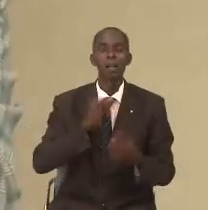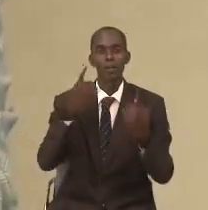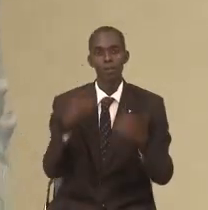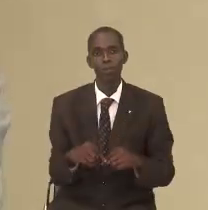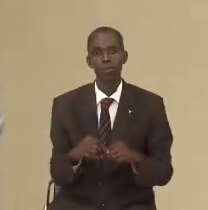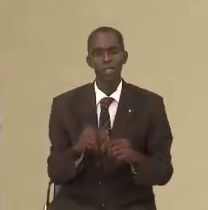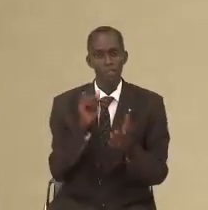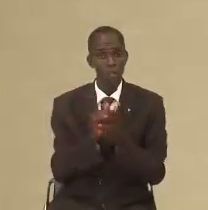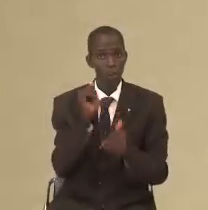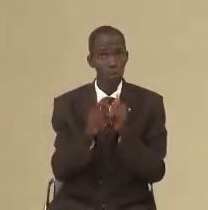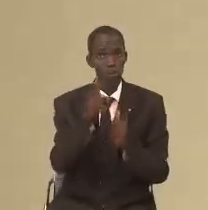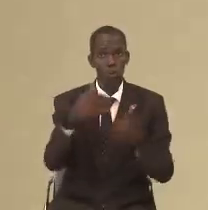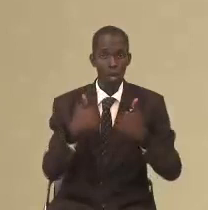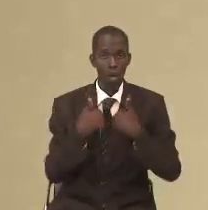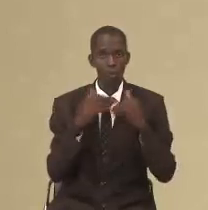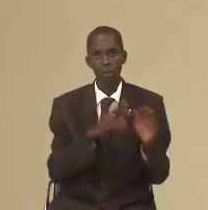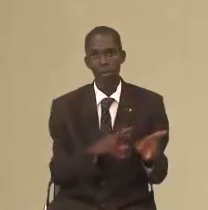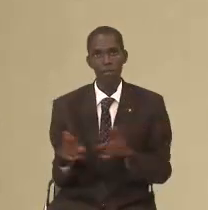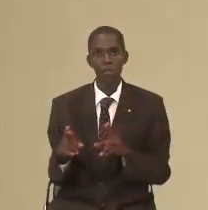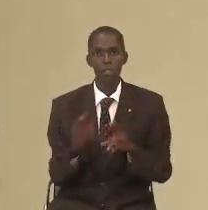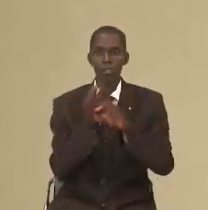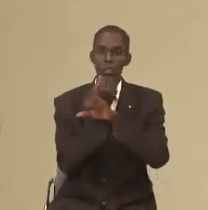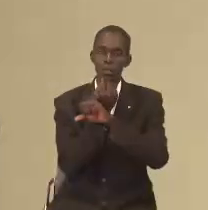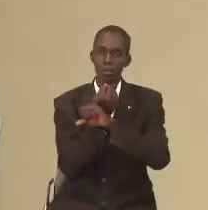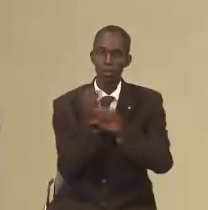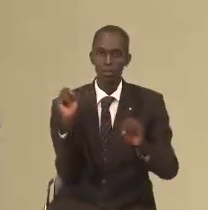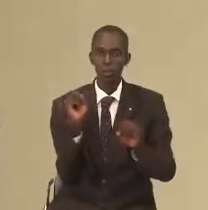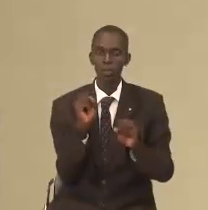you have already, salvation, hold that fast.